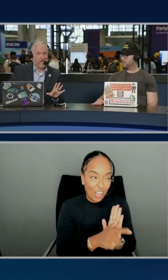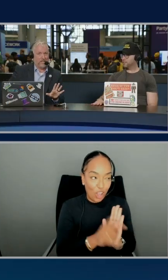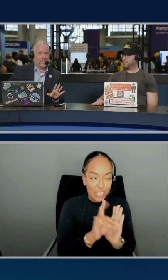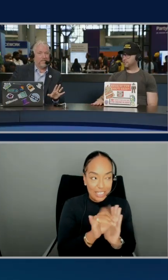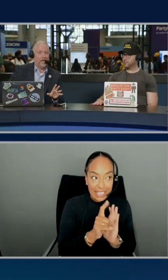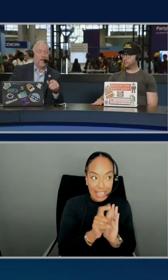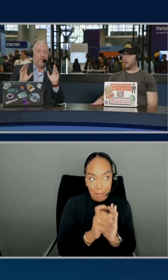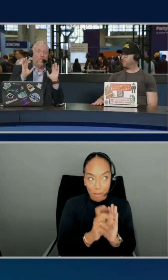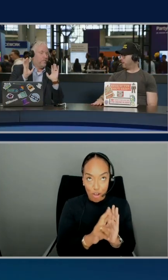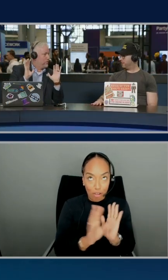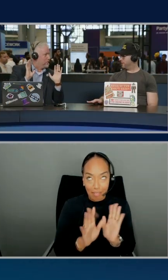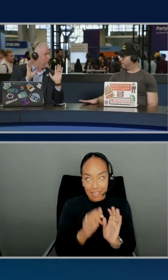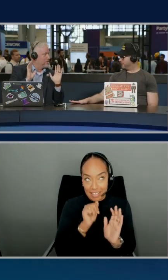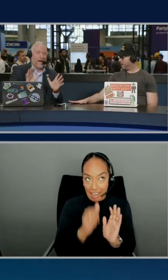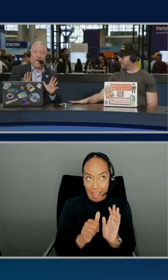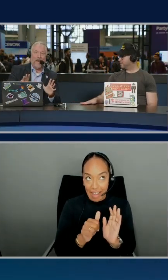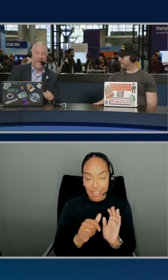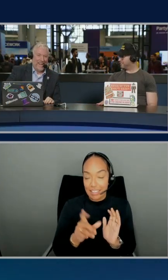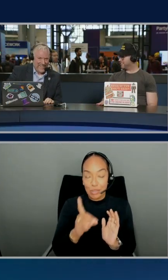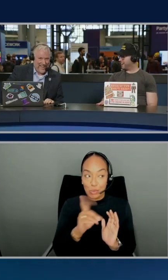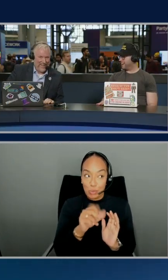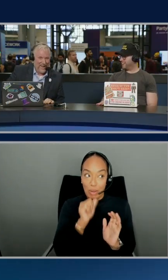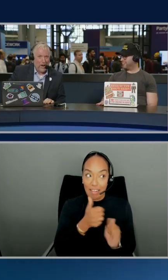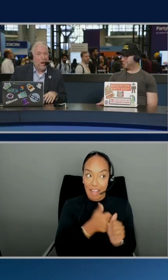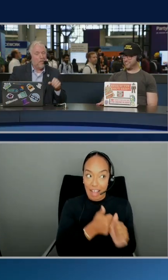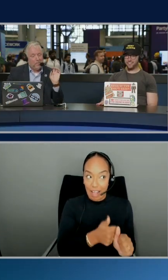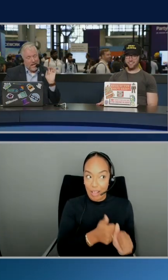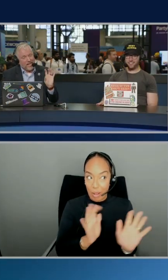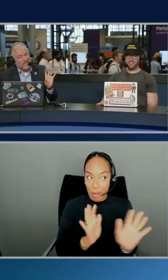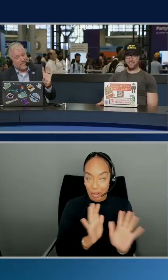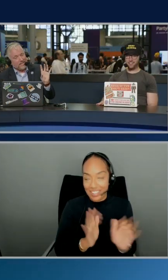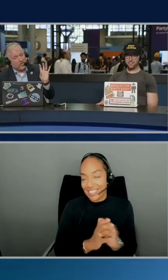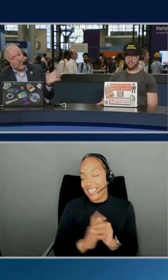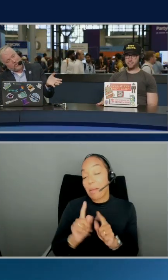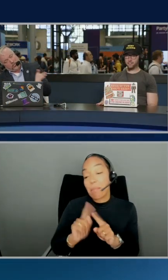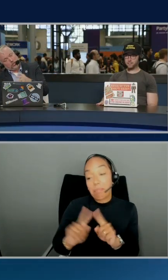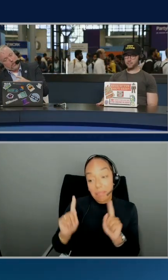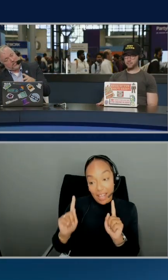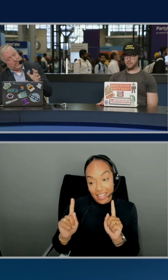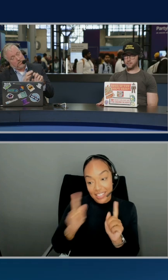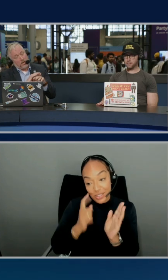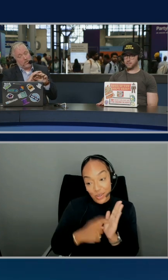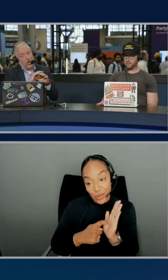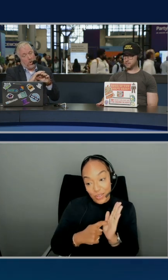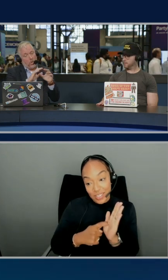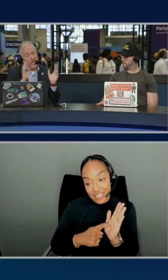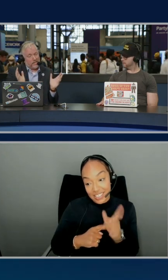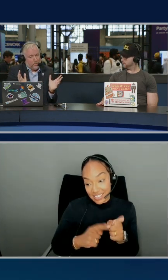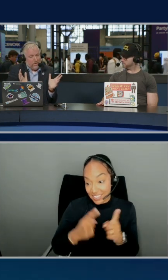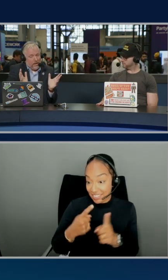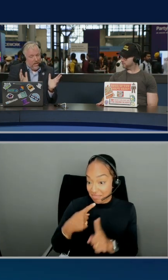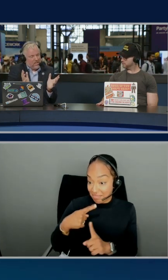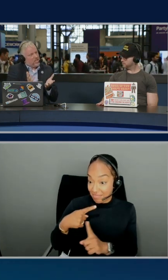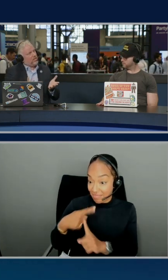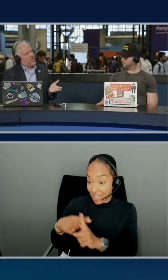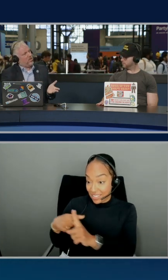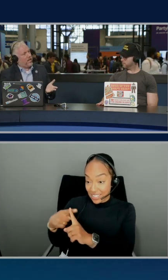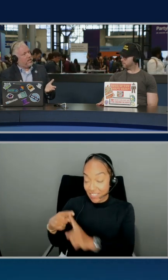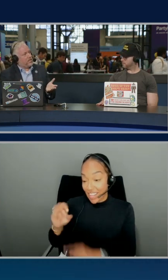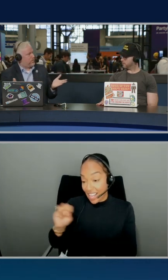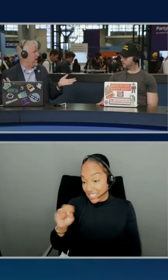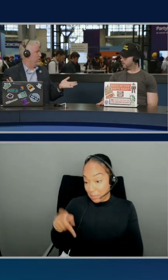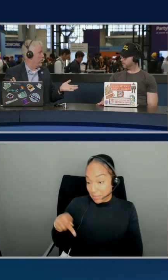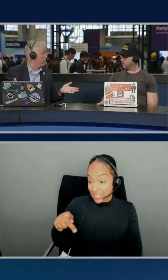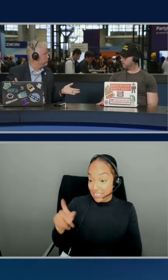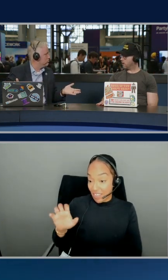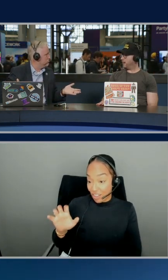investment advice. Do not follow what John is about to say. But notice how it skews positive. So S&P 500, generally a good idea